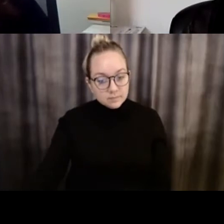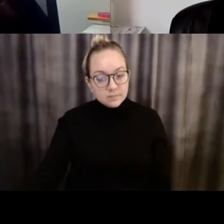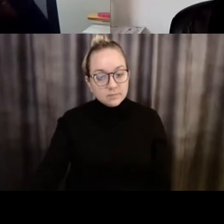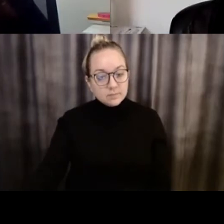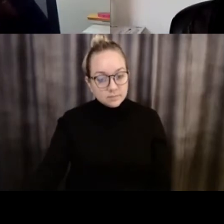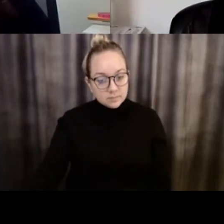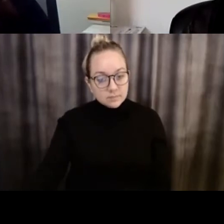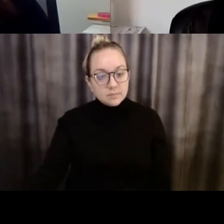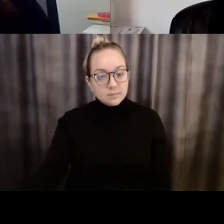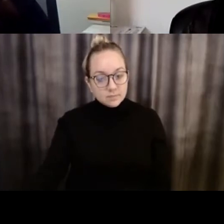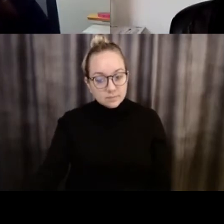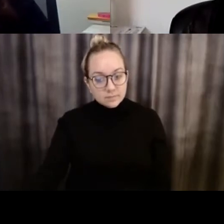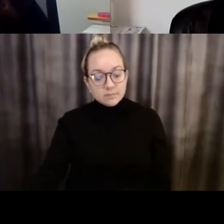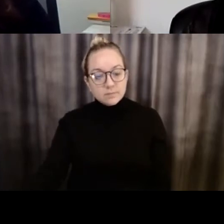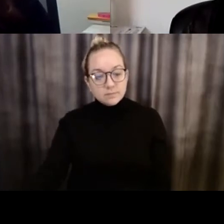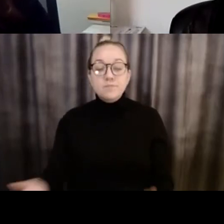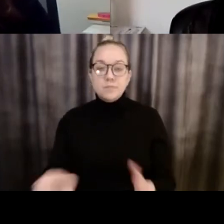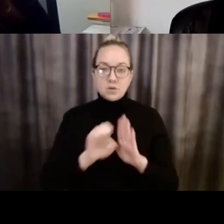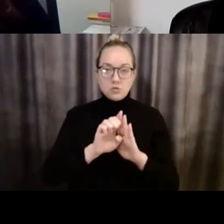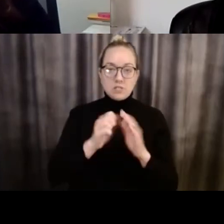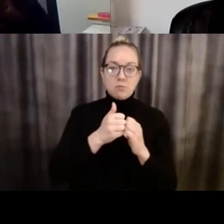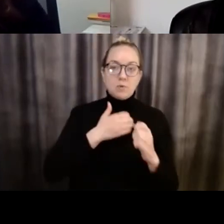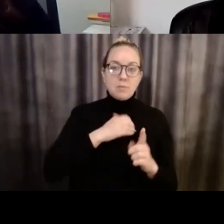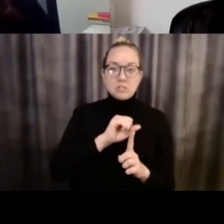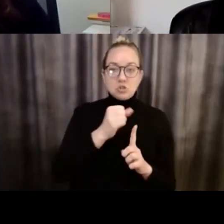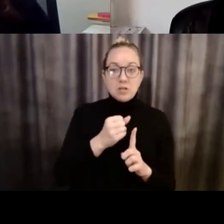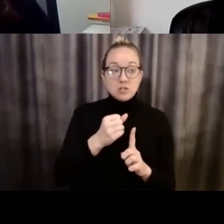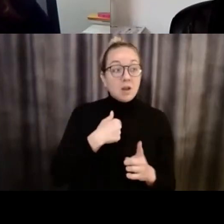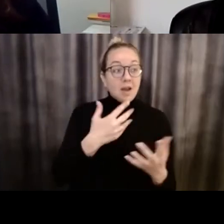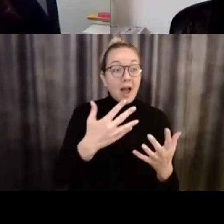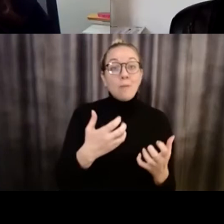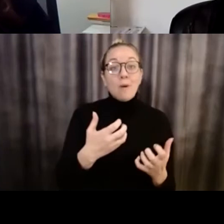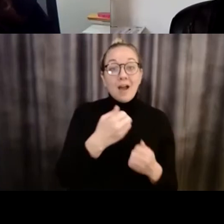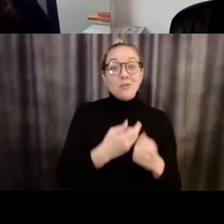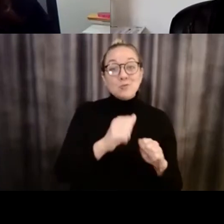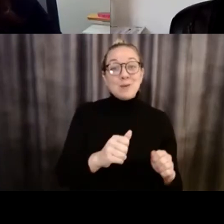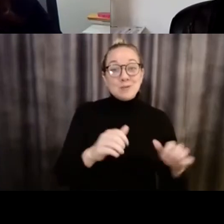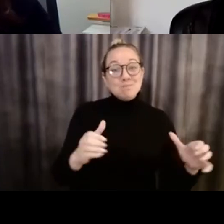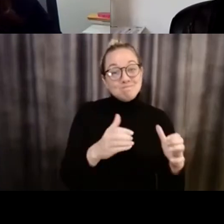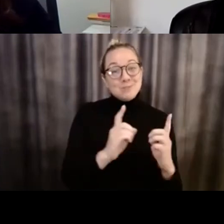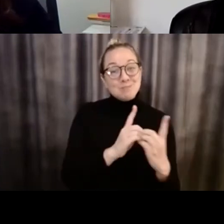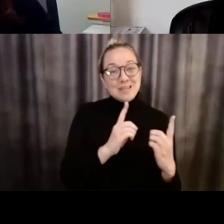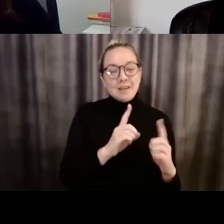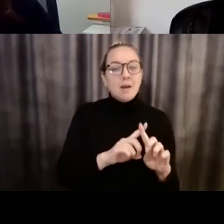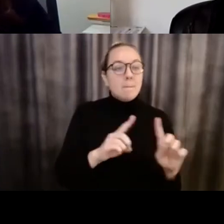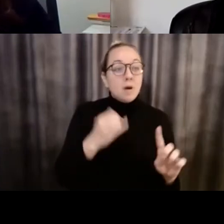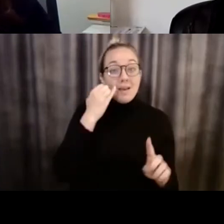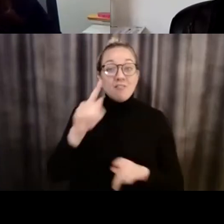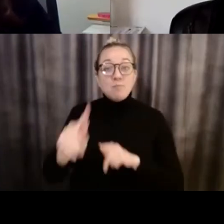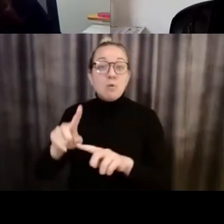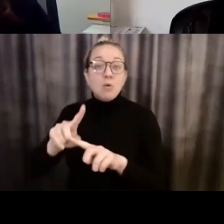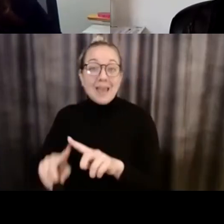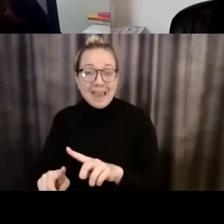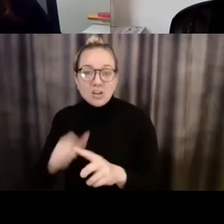that, right? Maybe you cannot accommodate everybody's wants and needs, but try to be empathetic, right? Like